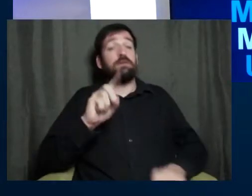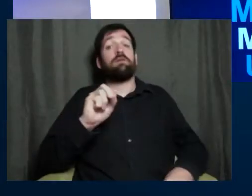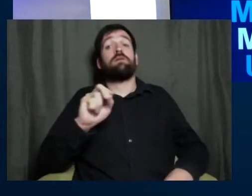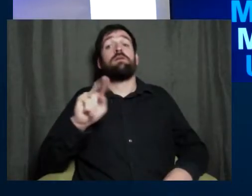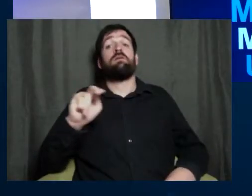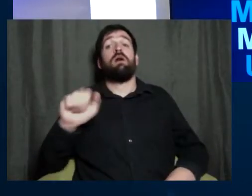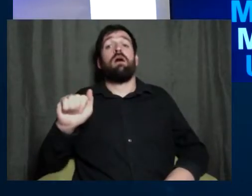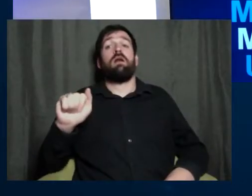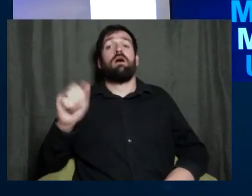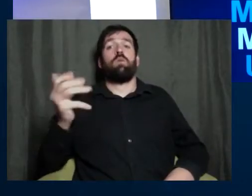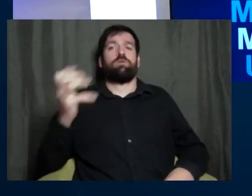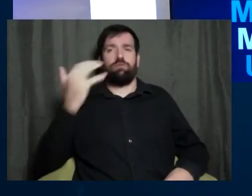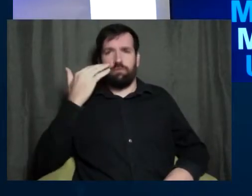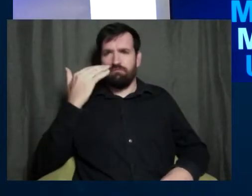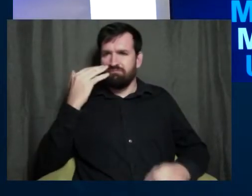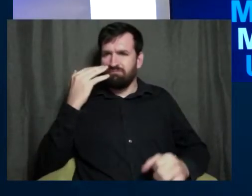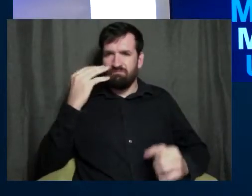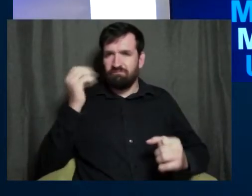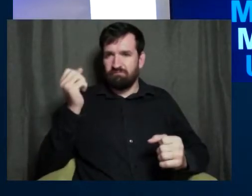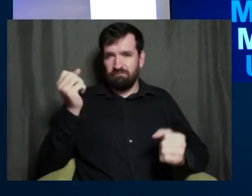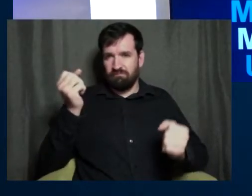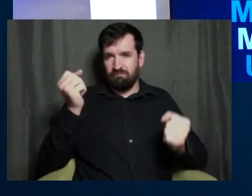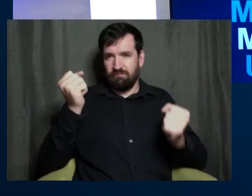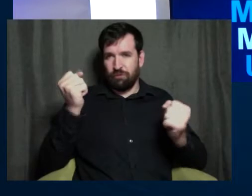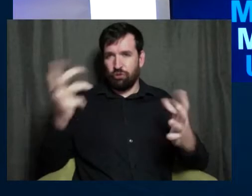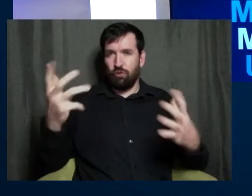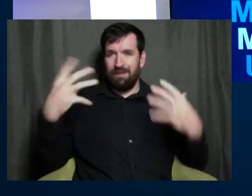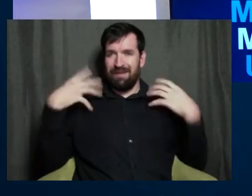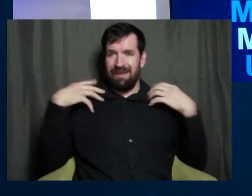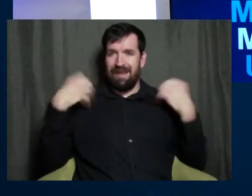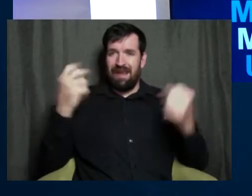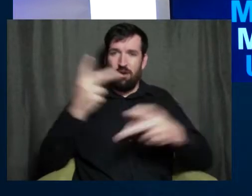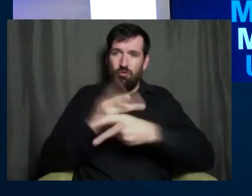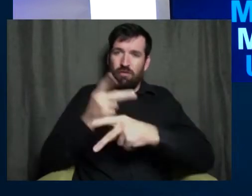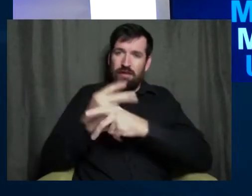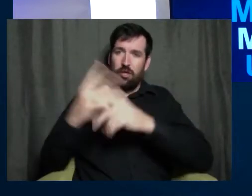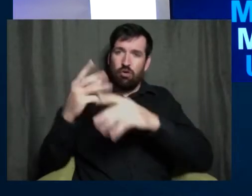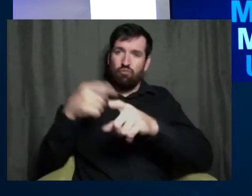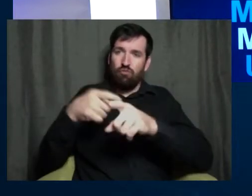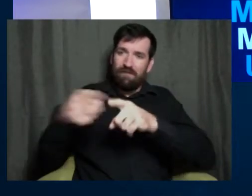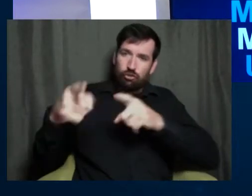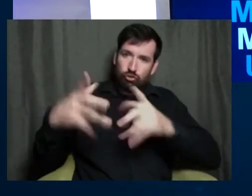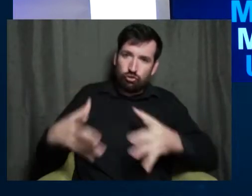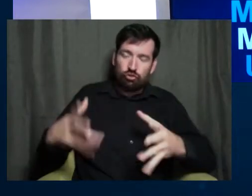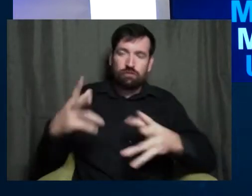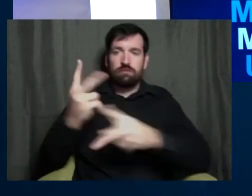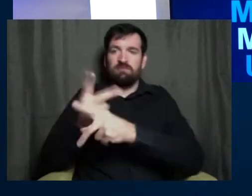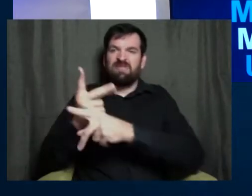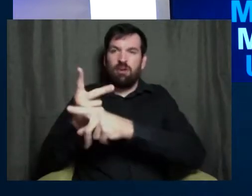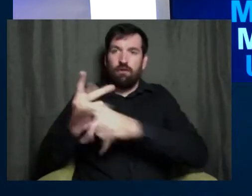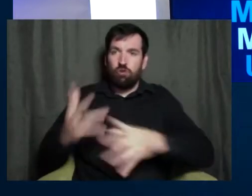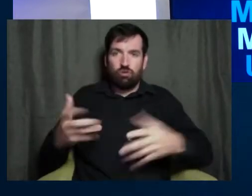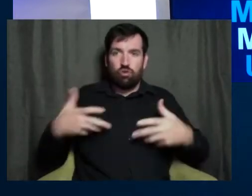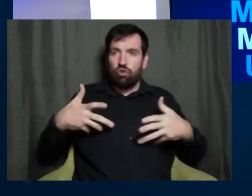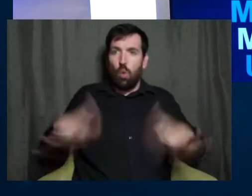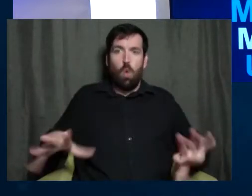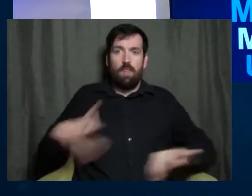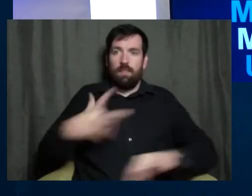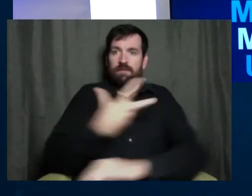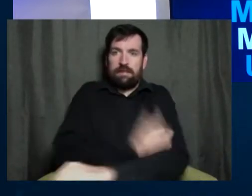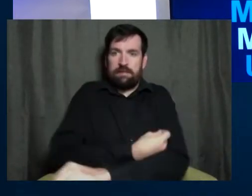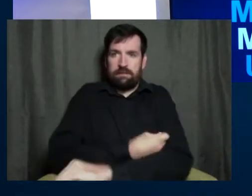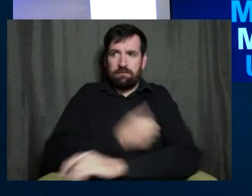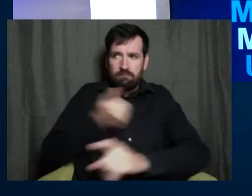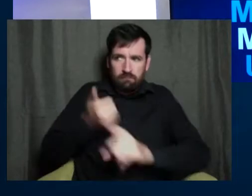why is it that so many healthcare professionals and caregivers are not wanting to get the vaccine? They are serving our very